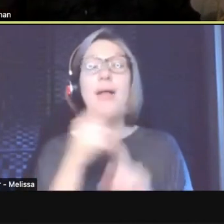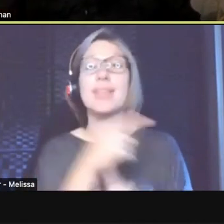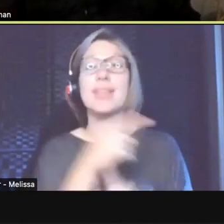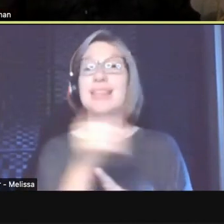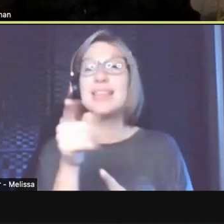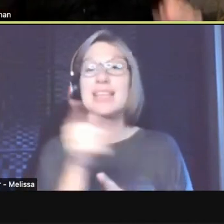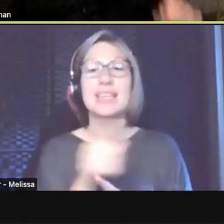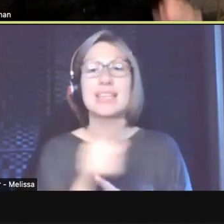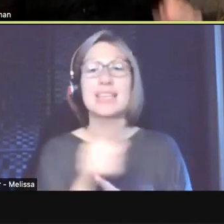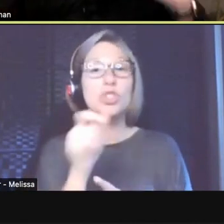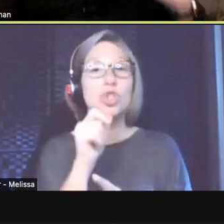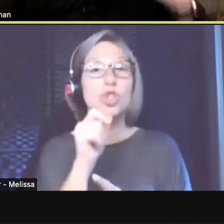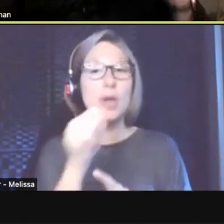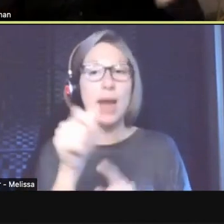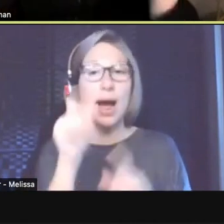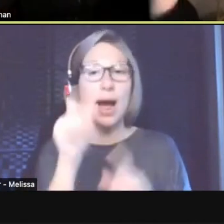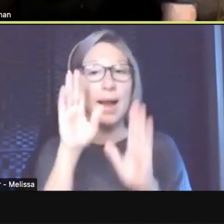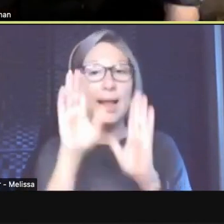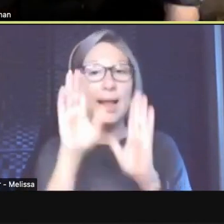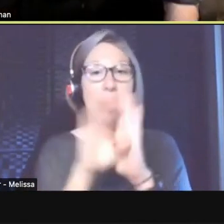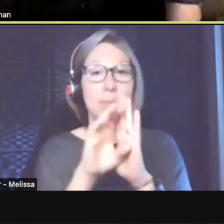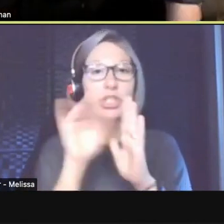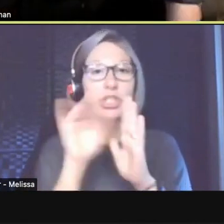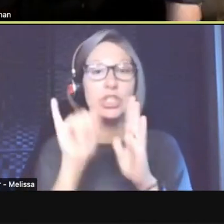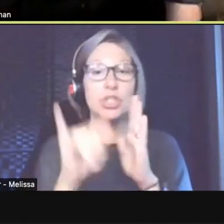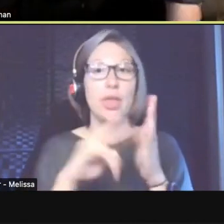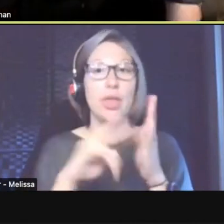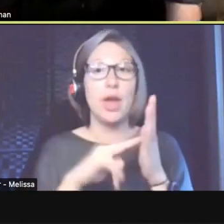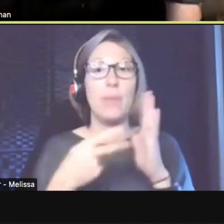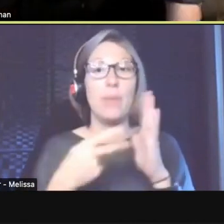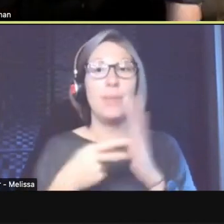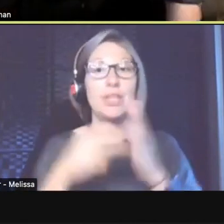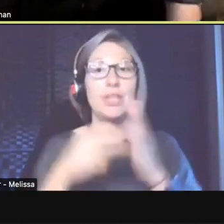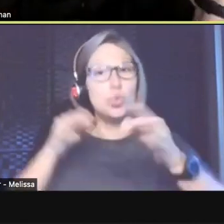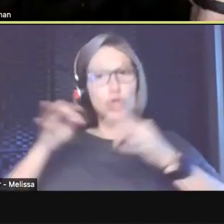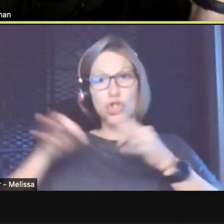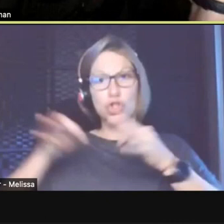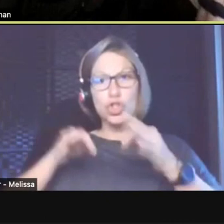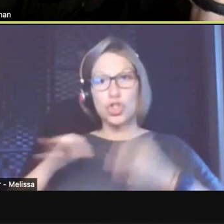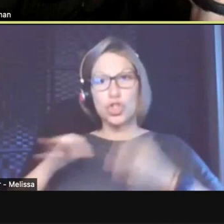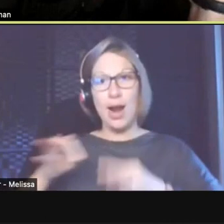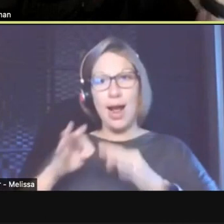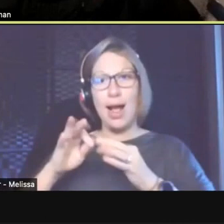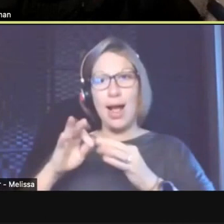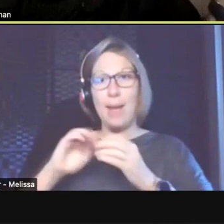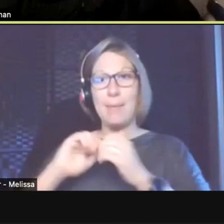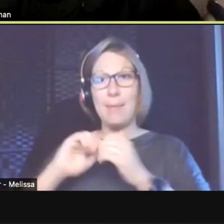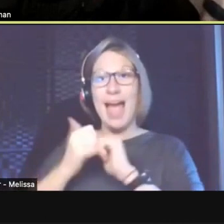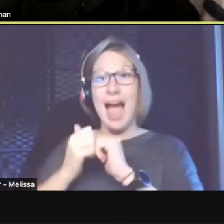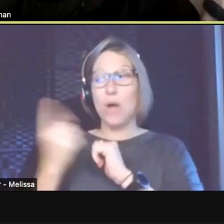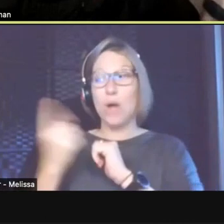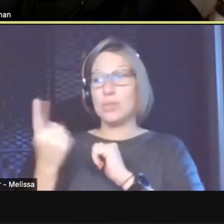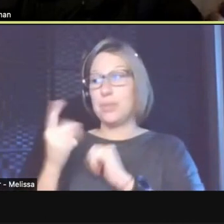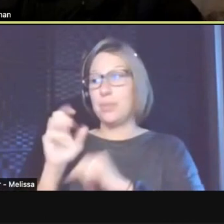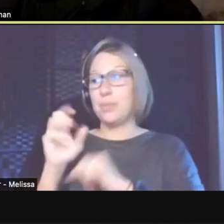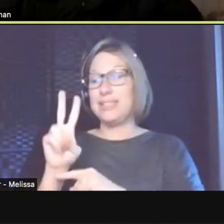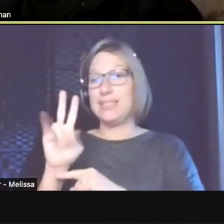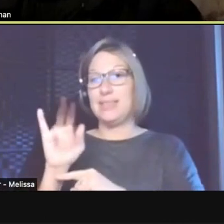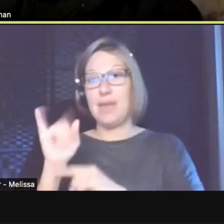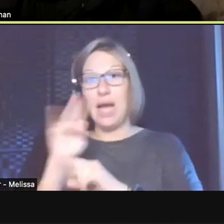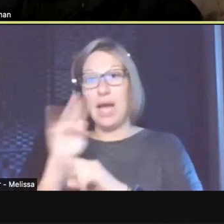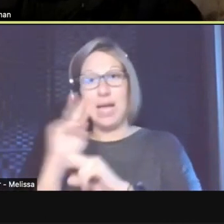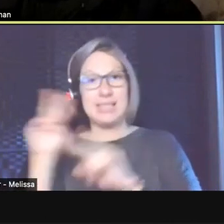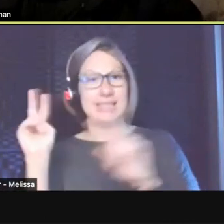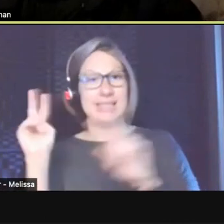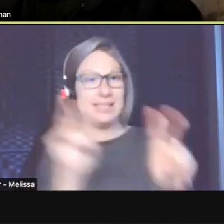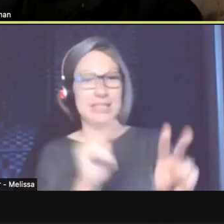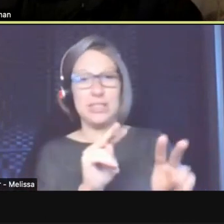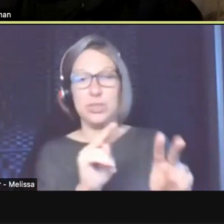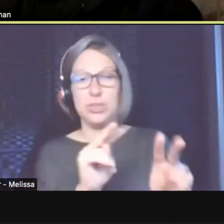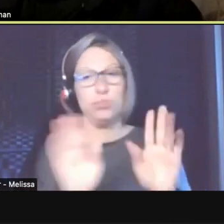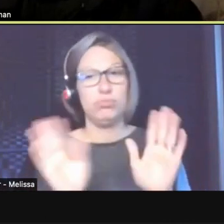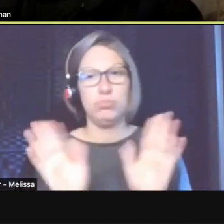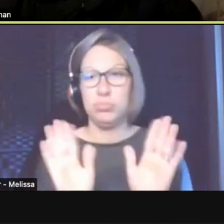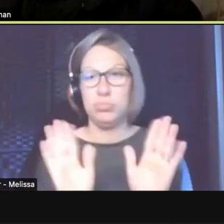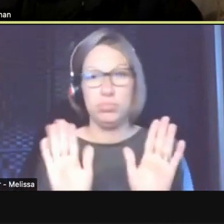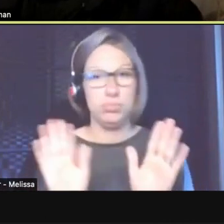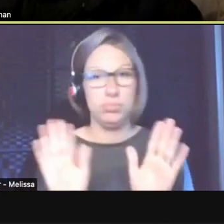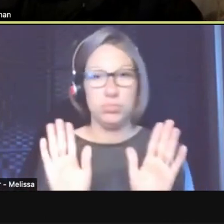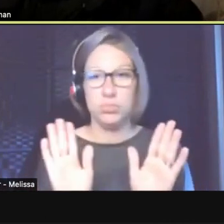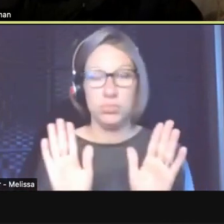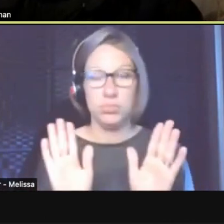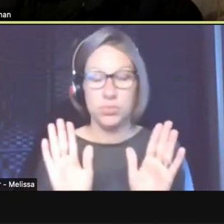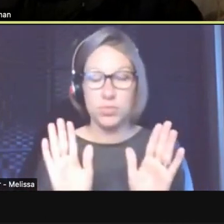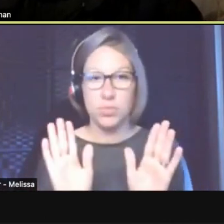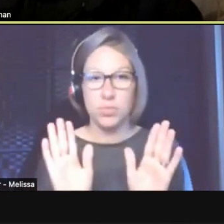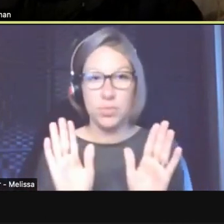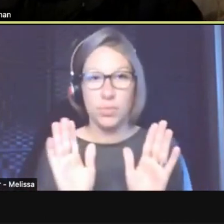images that are meant to describe the way a person with CVI sees your face. I don't think anybody has been able